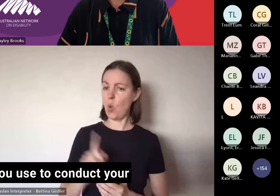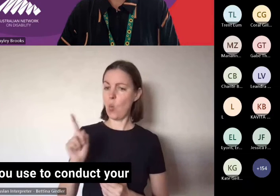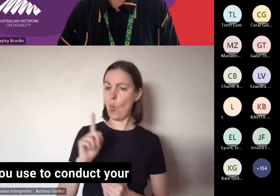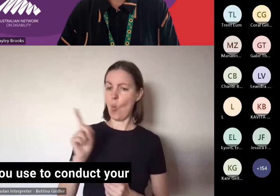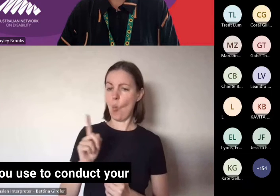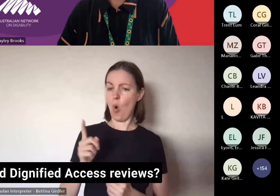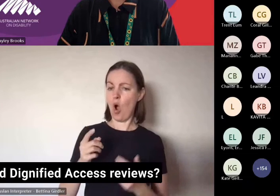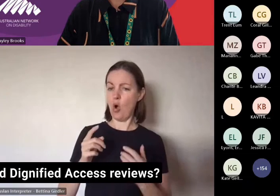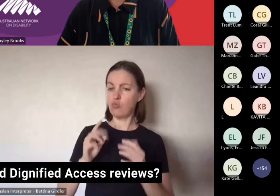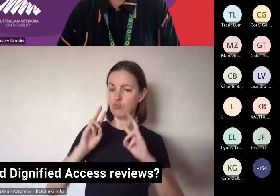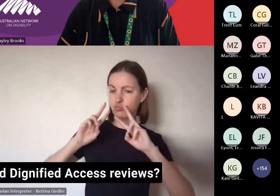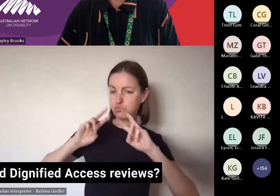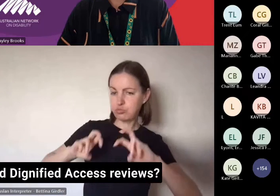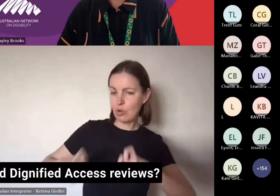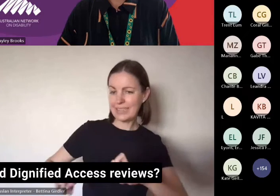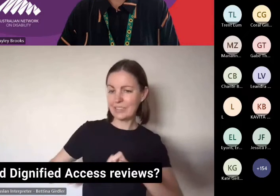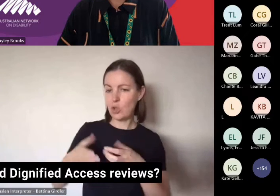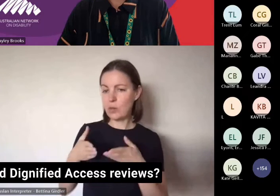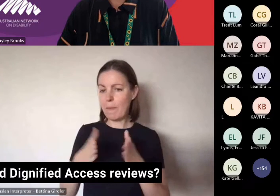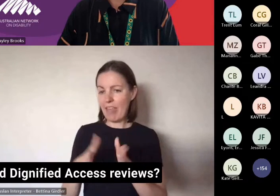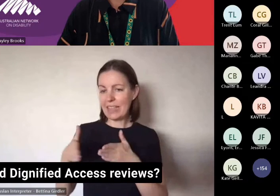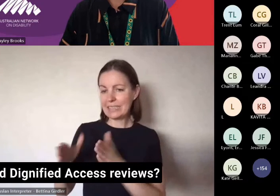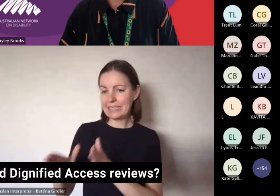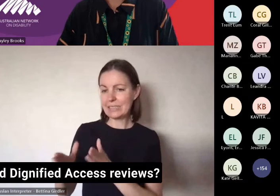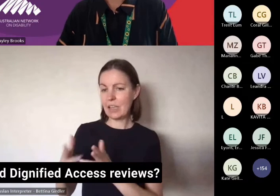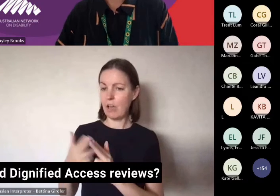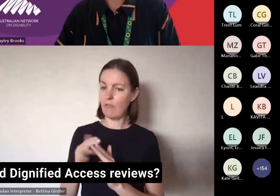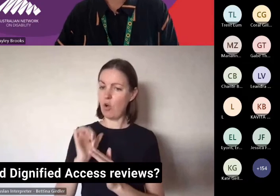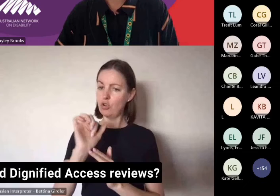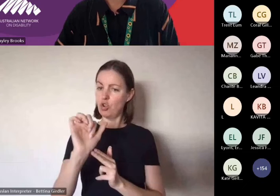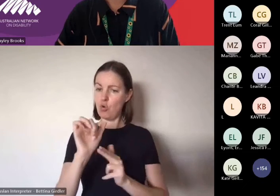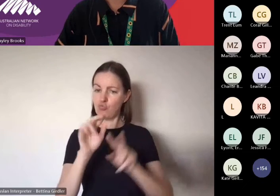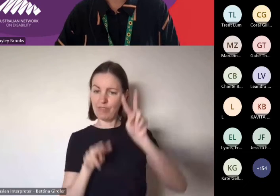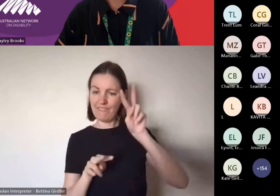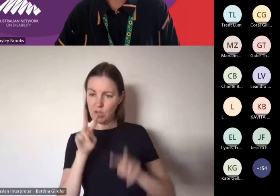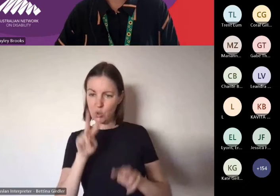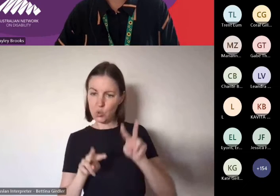use to conduct your user experience and dignified access reviews?